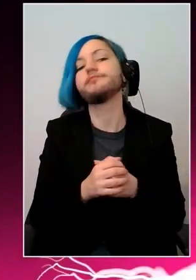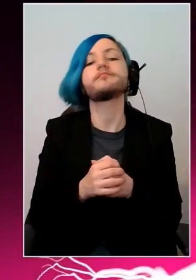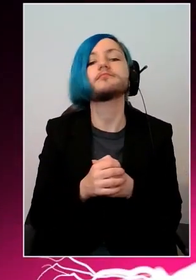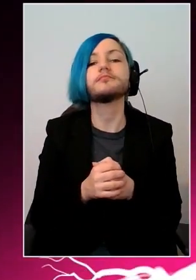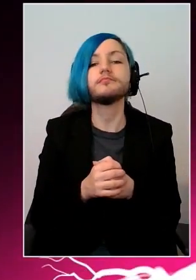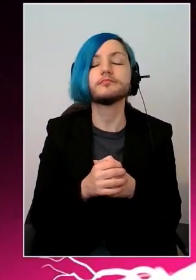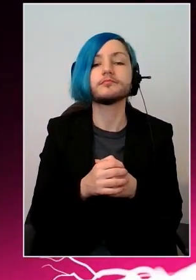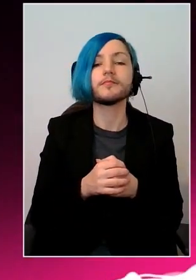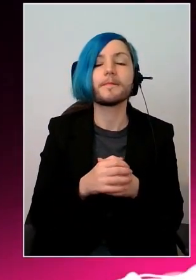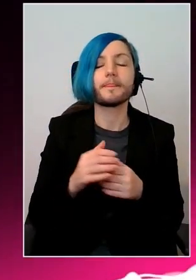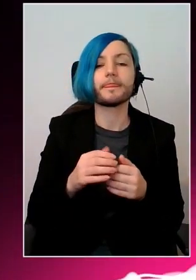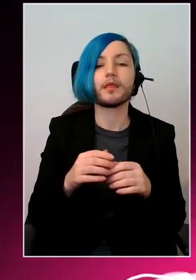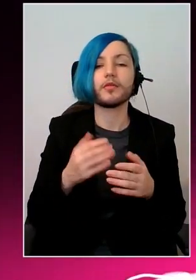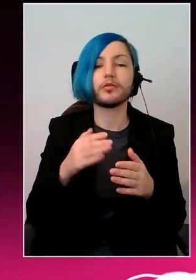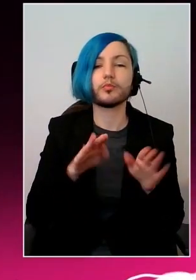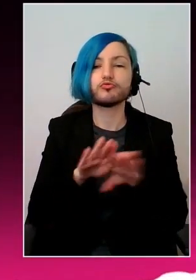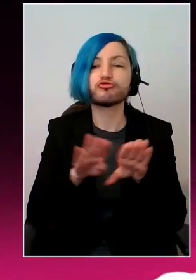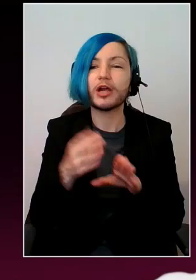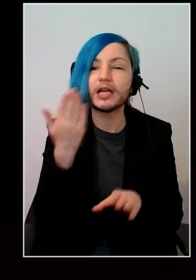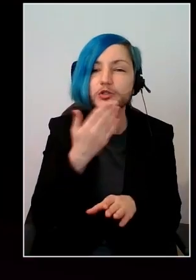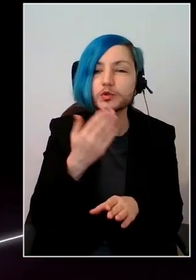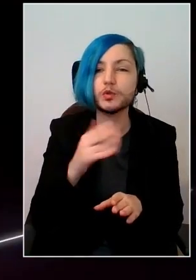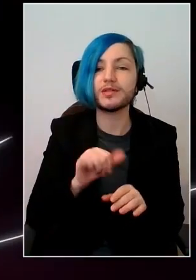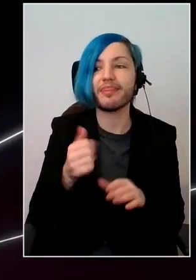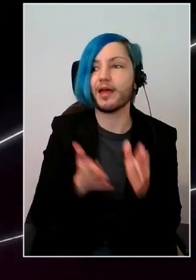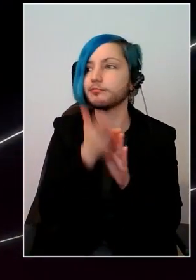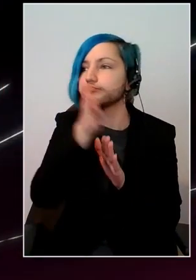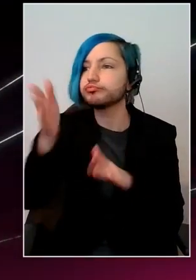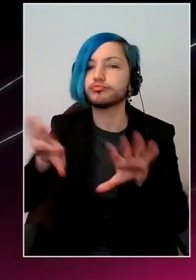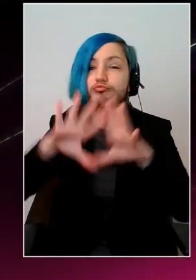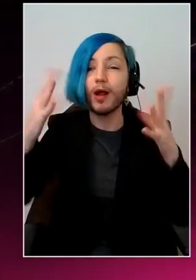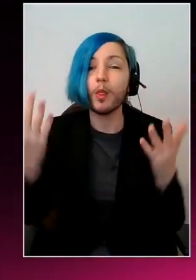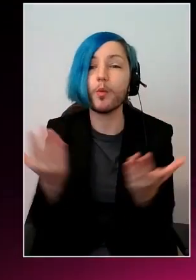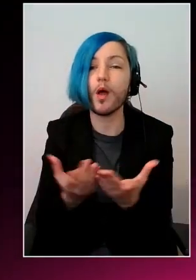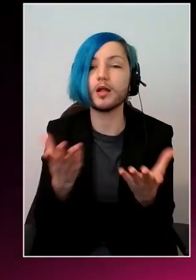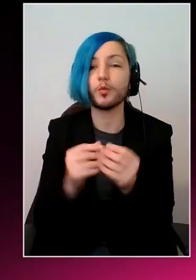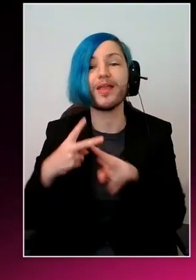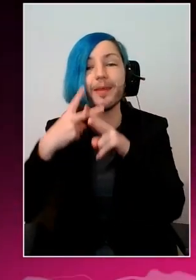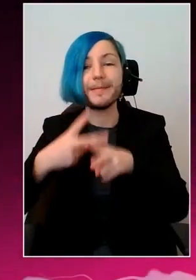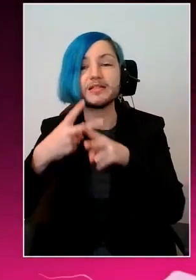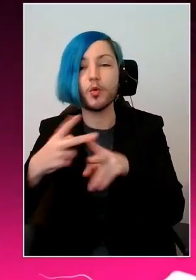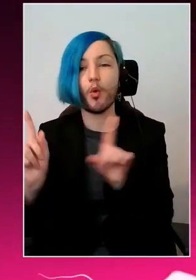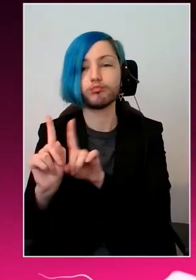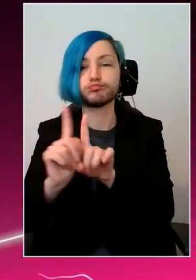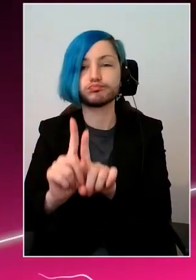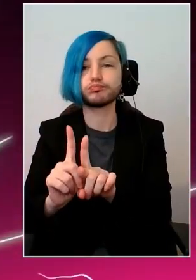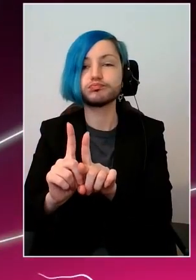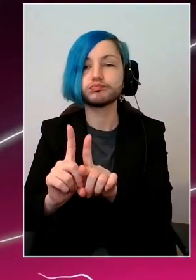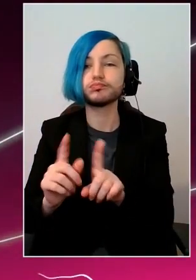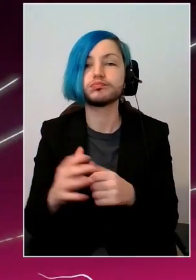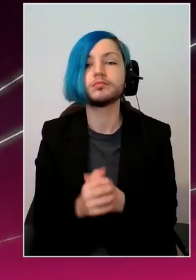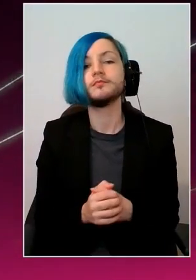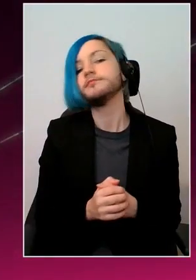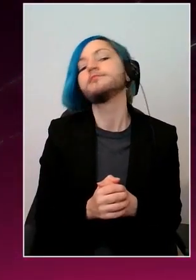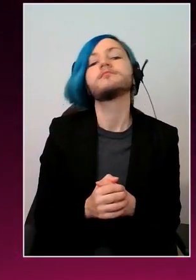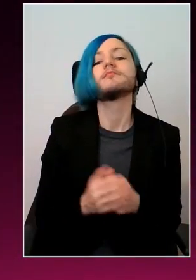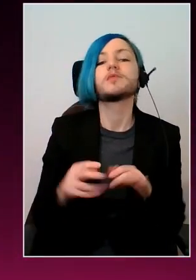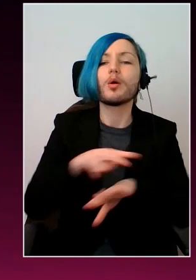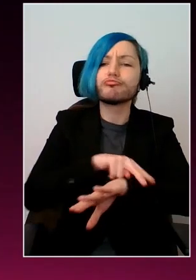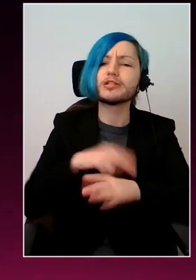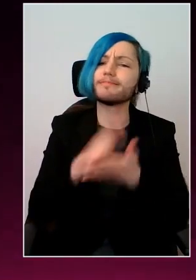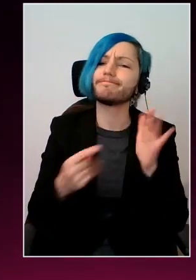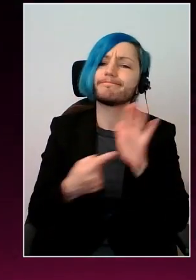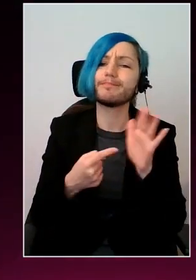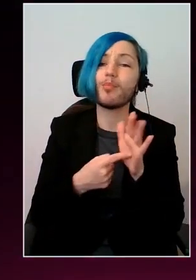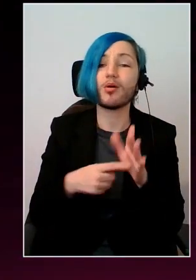bases worldwide with assigned mentors. Apprenticeships are essential, as with all employers, to maintaining the